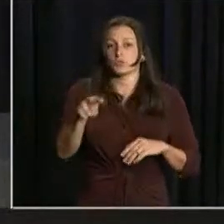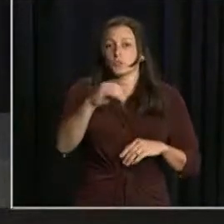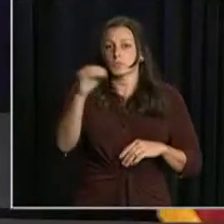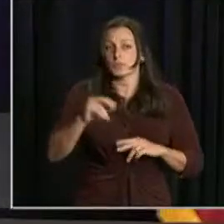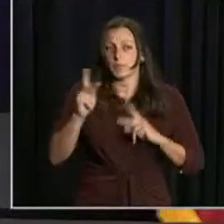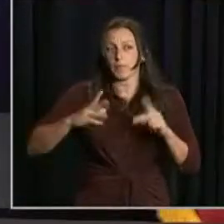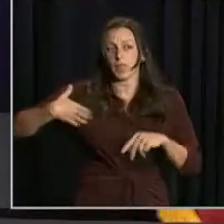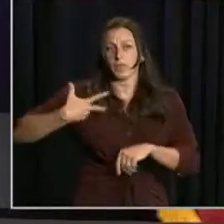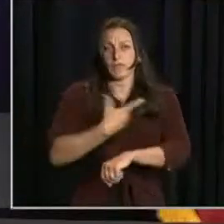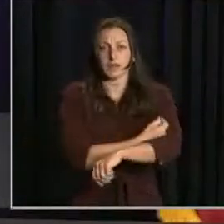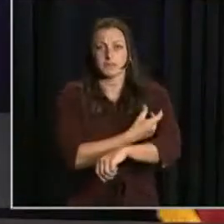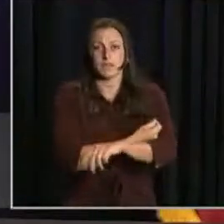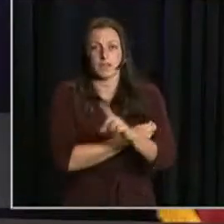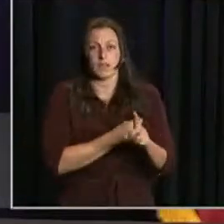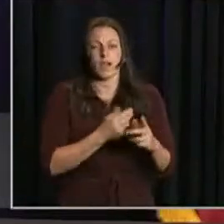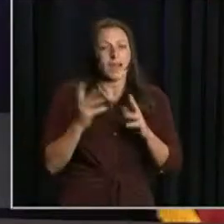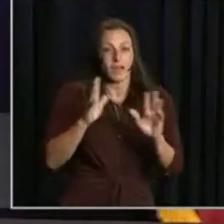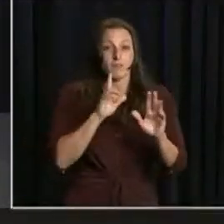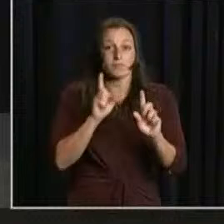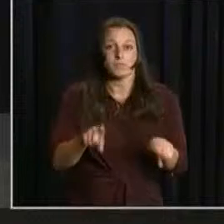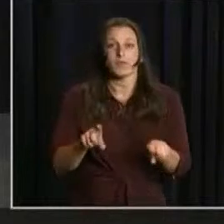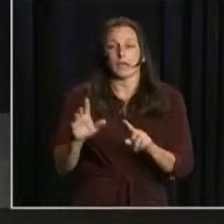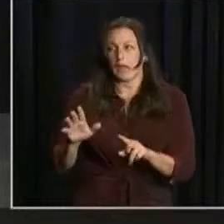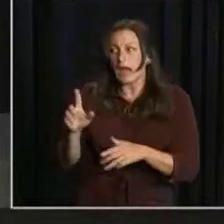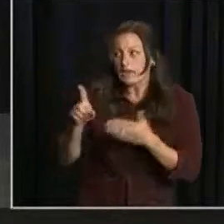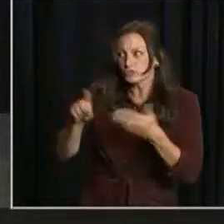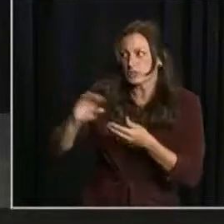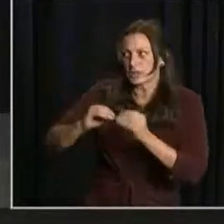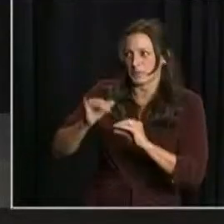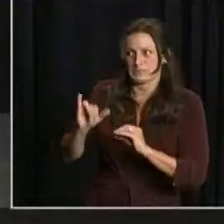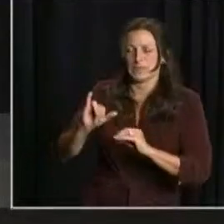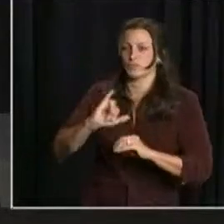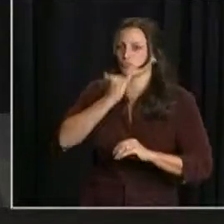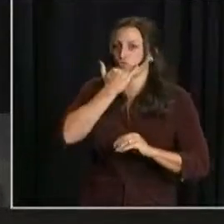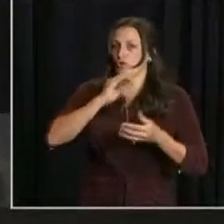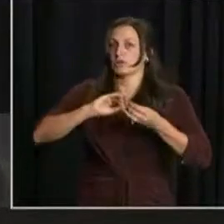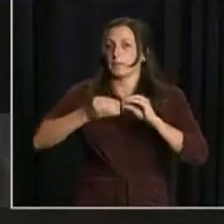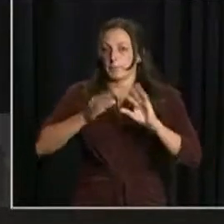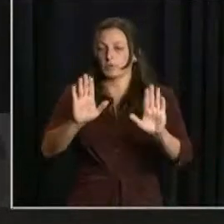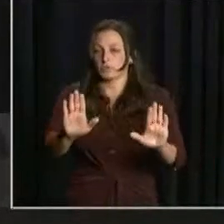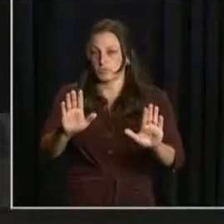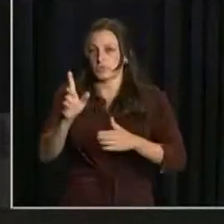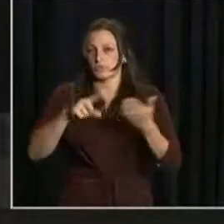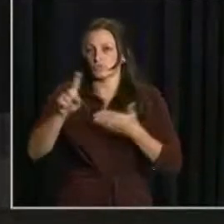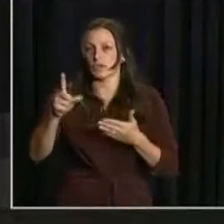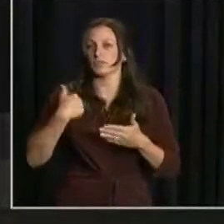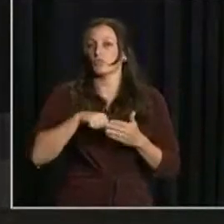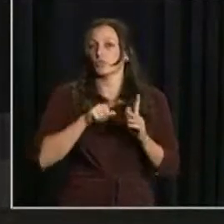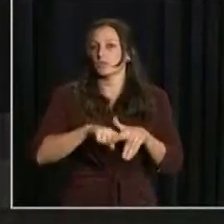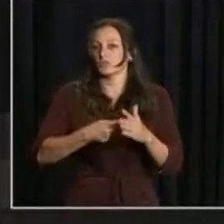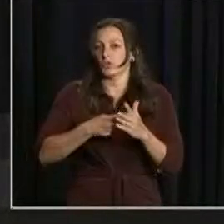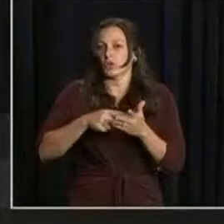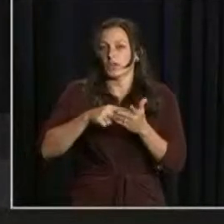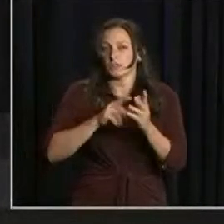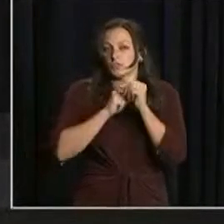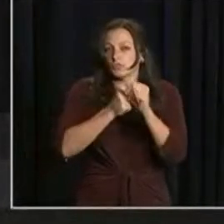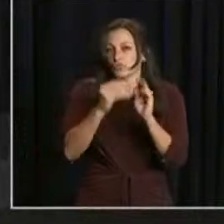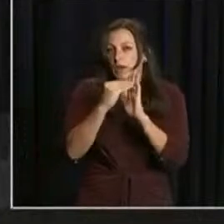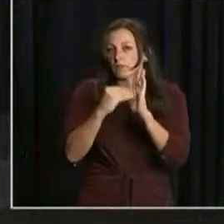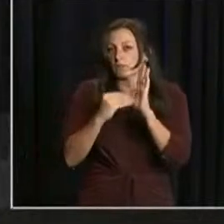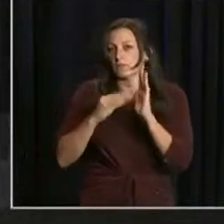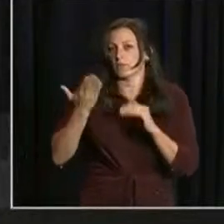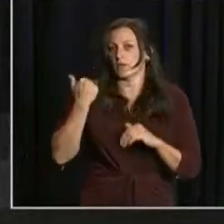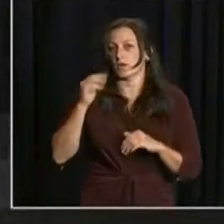So I checked some numbers. Those are incorrect. Yes. We've started tracking that on August the 3rd. It